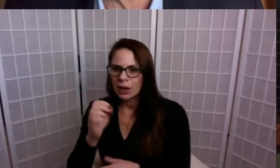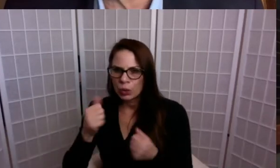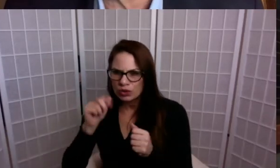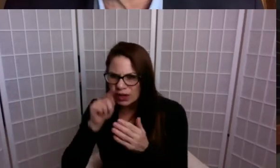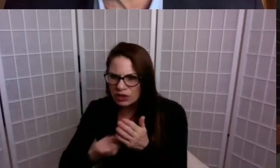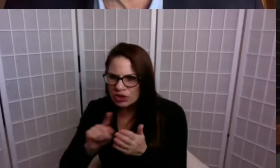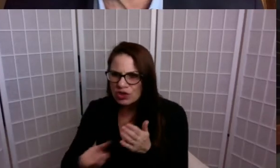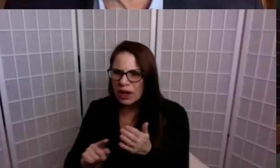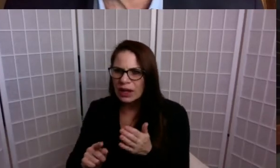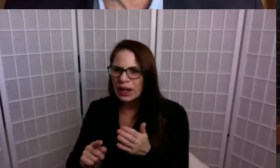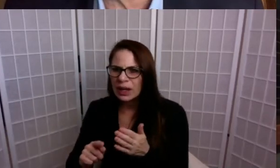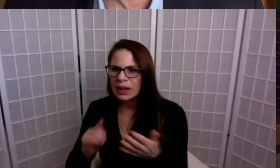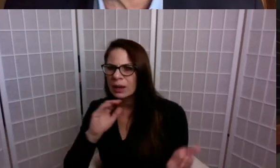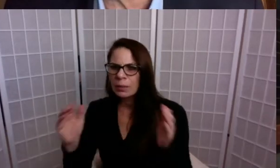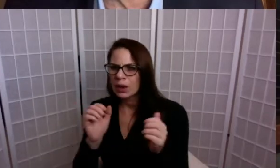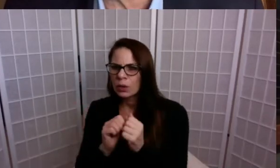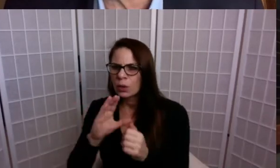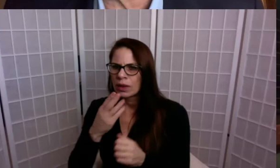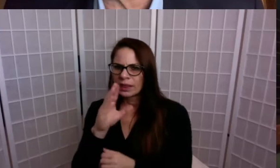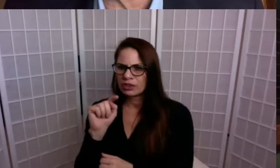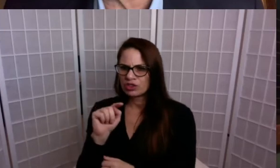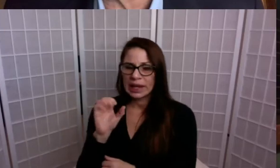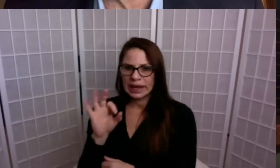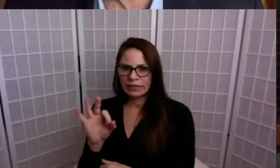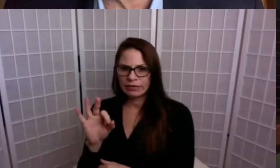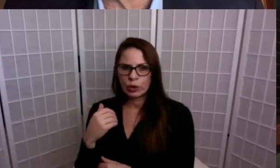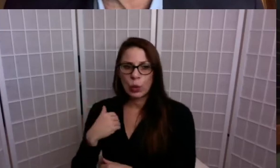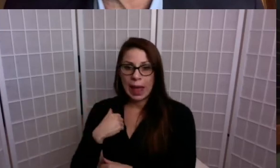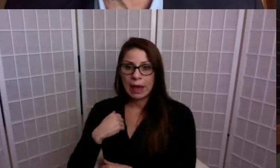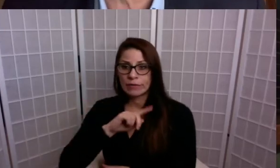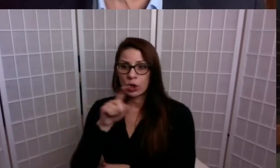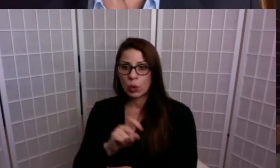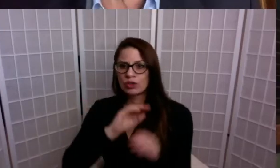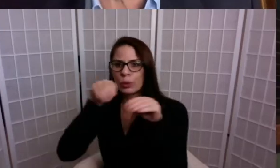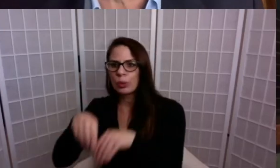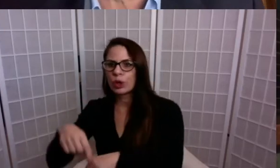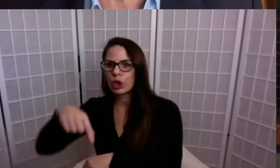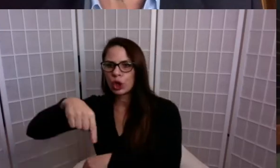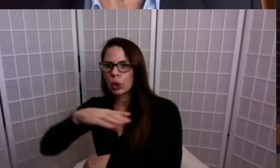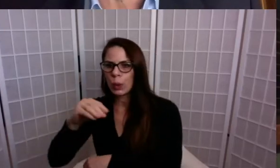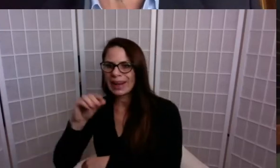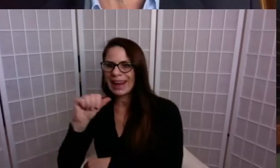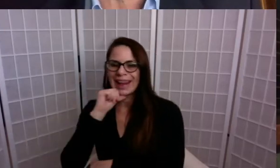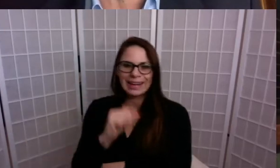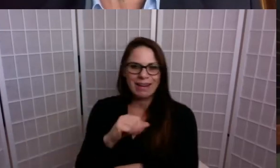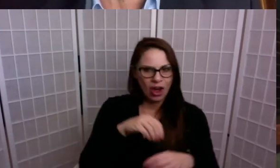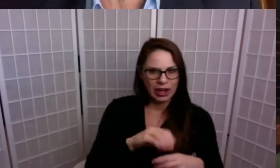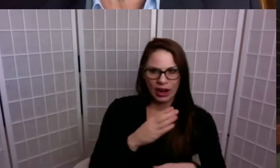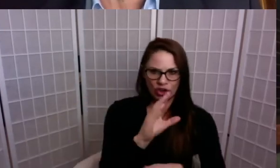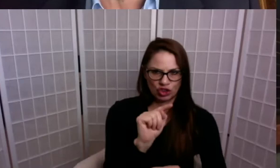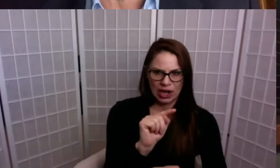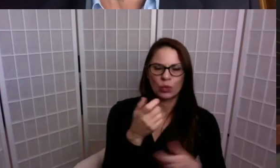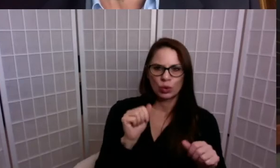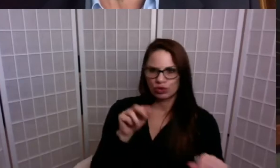the chat file. So if you do have a question, please try to put it in the Q&A rather than the chat. We'll try to get to both. And